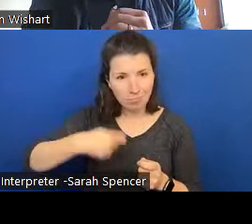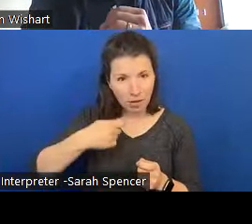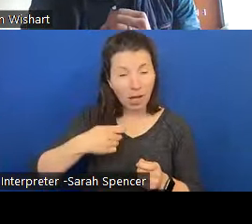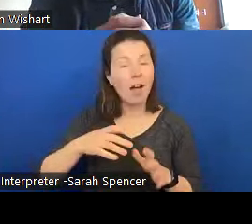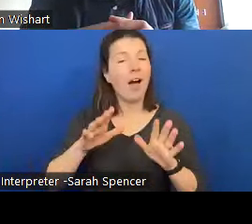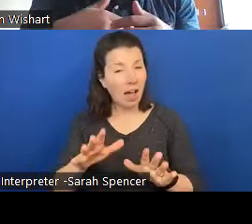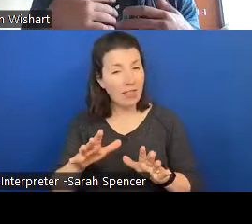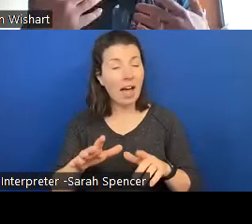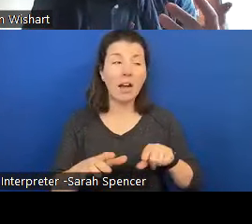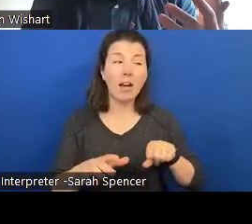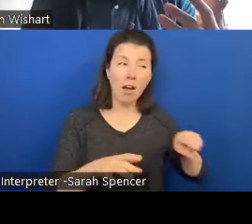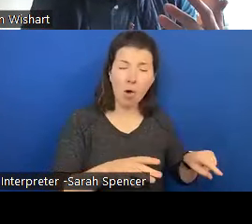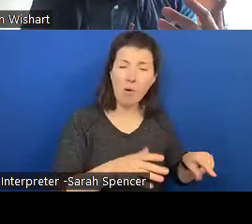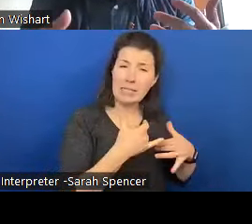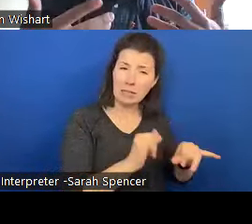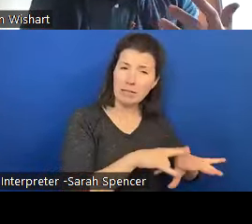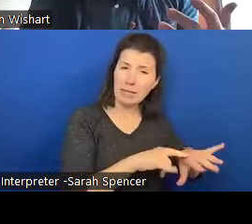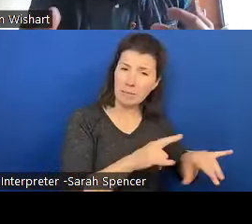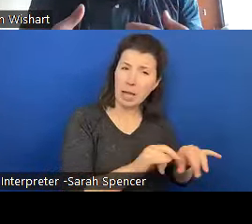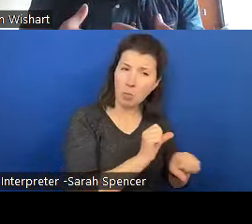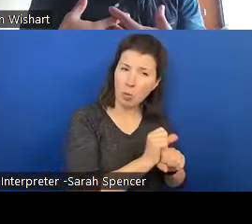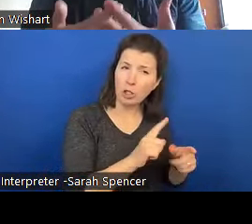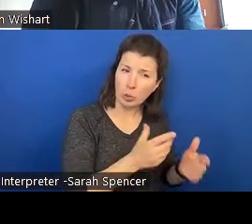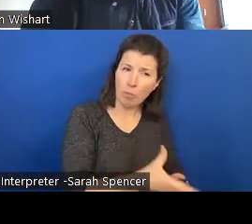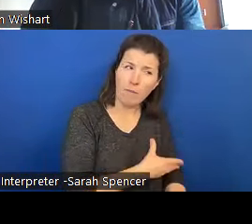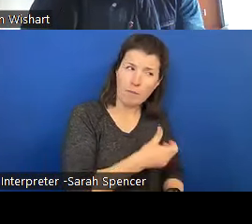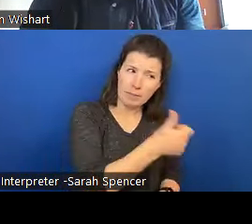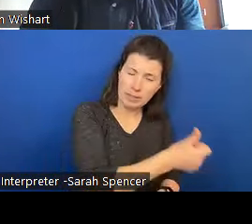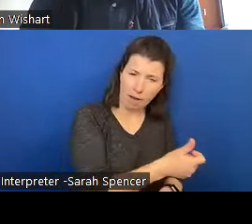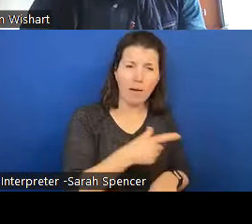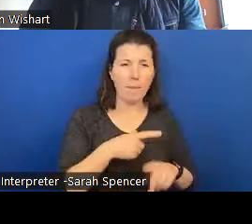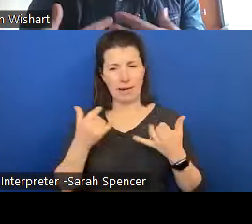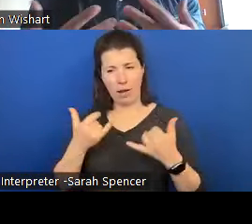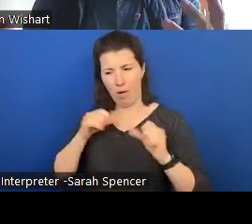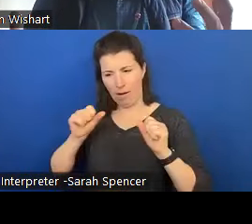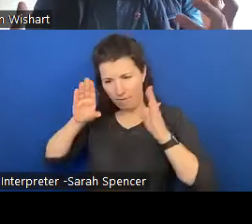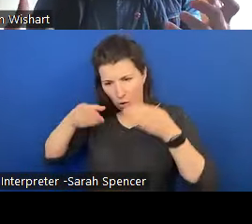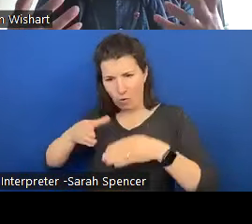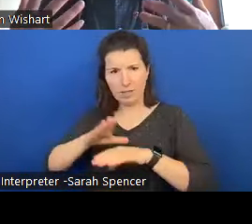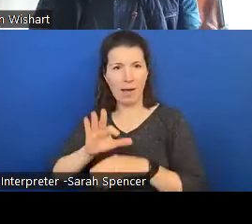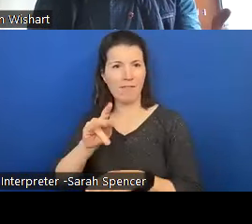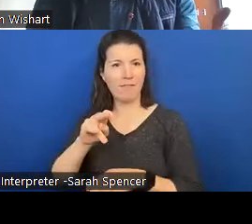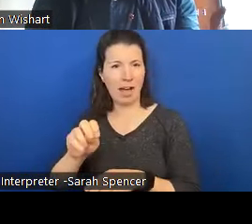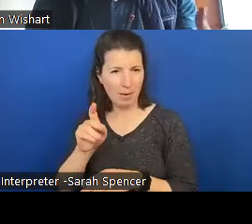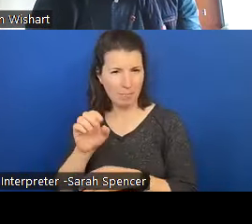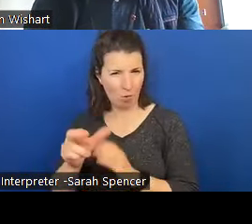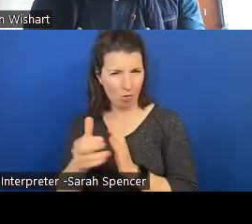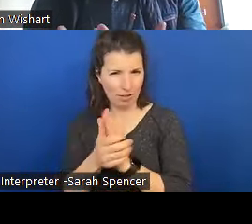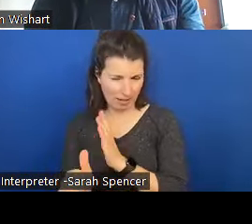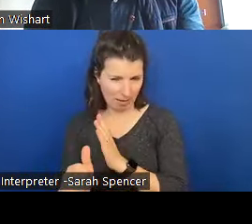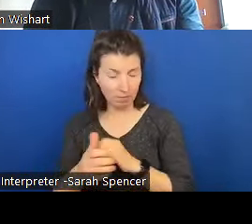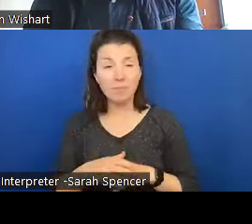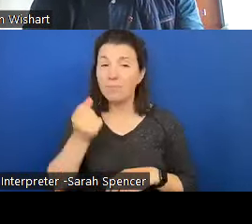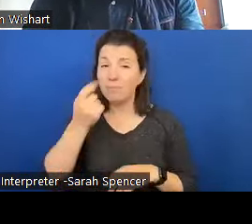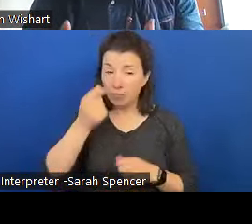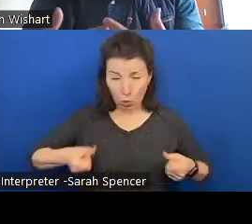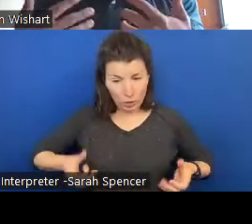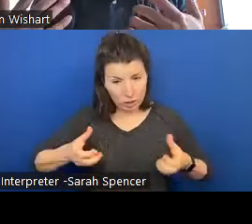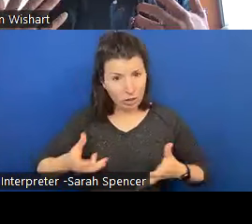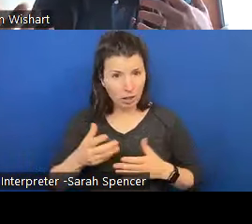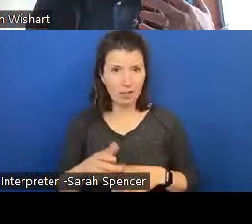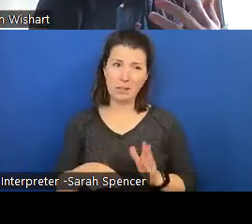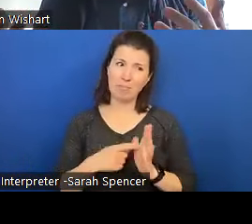those on their own. Similarly with wheelchairs. Wheelchairs are often a hard thing to accept but especially in our young kids